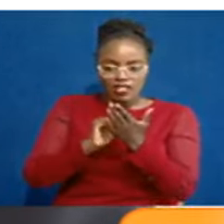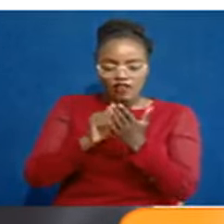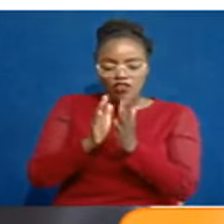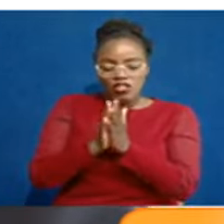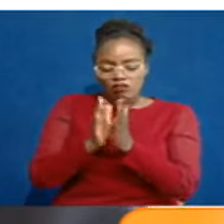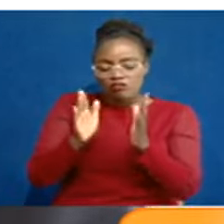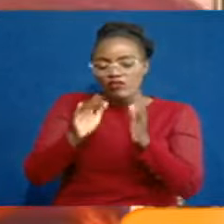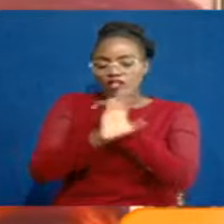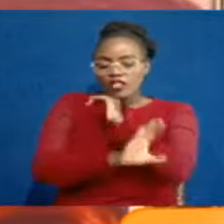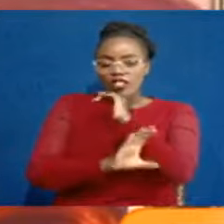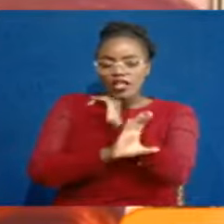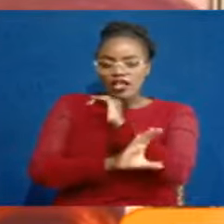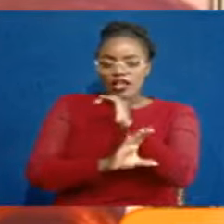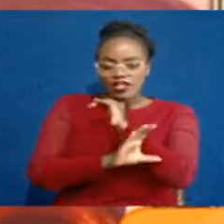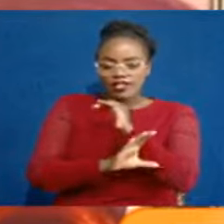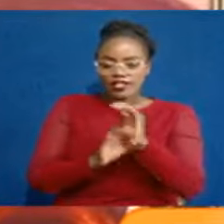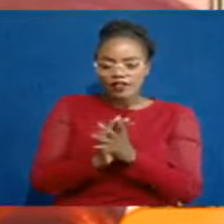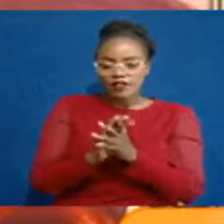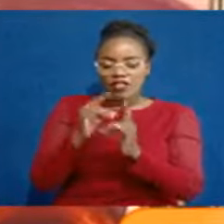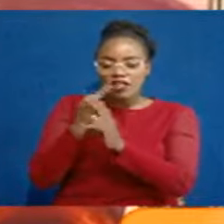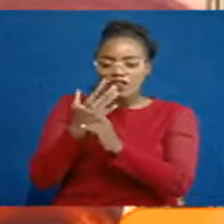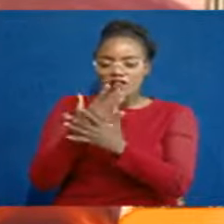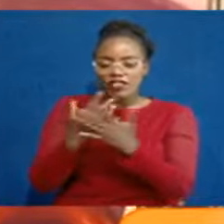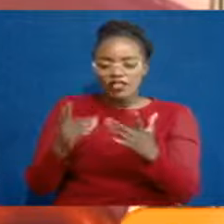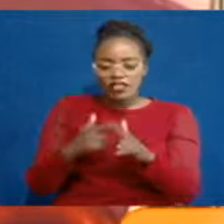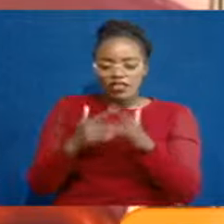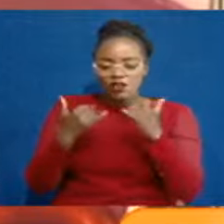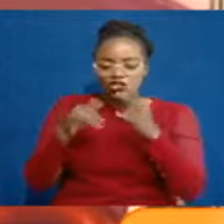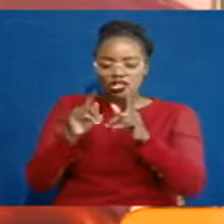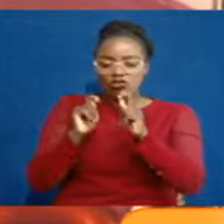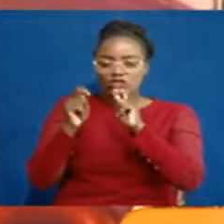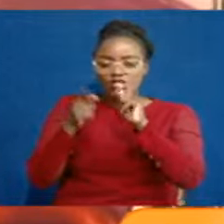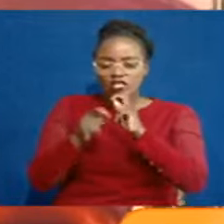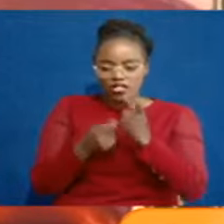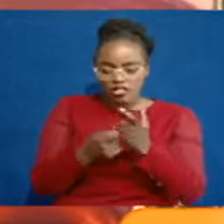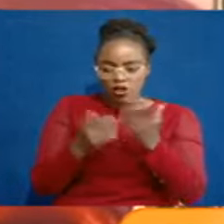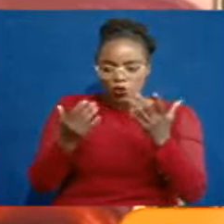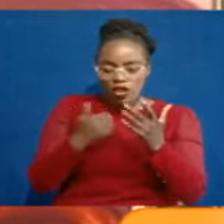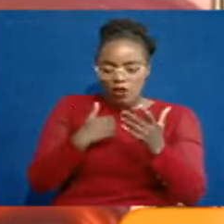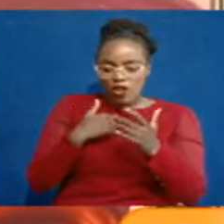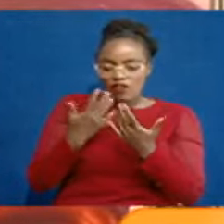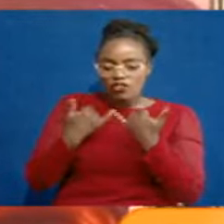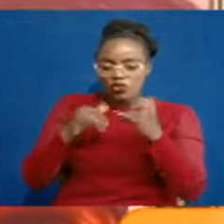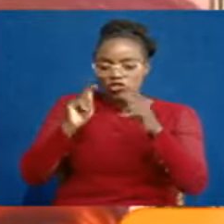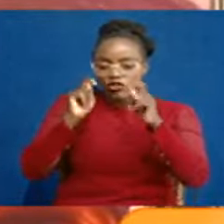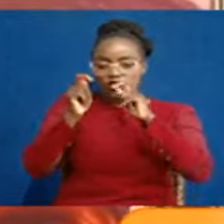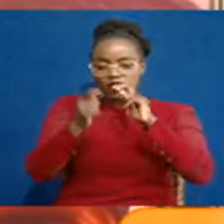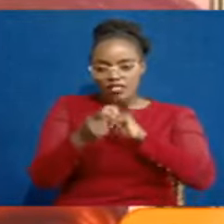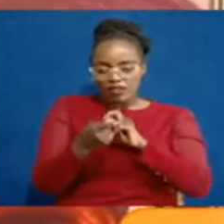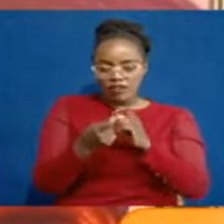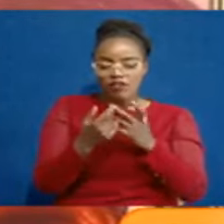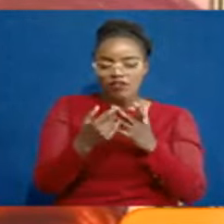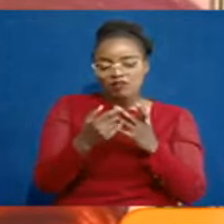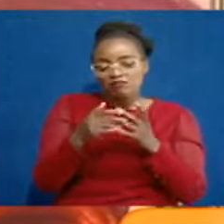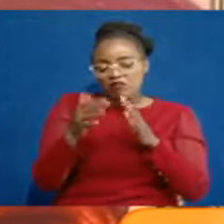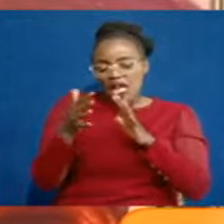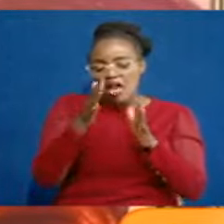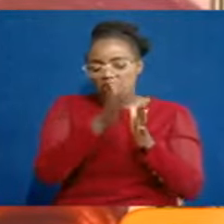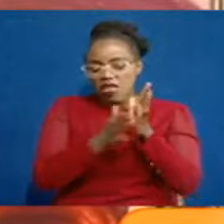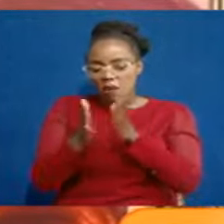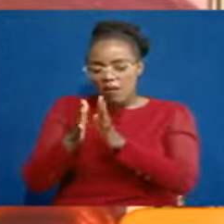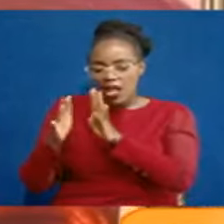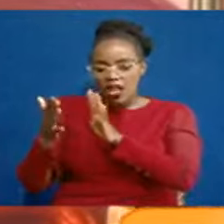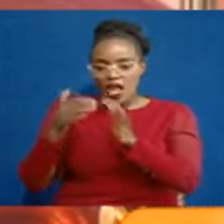of the continent. We are curating different things. We are trying to redefine adventure. We are trying to redefine itineraries. We are trying to work